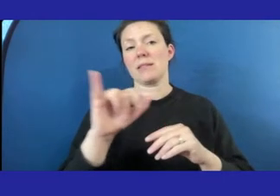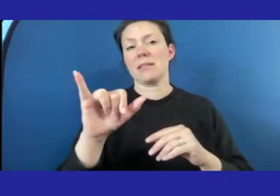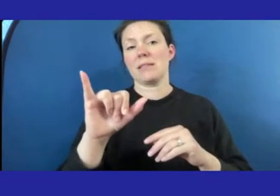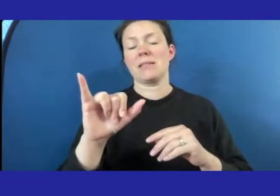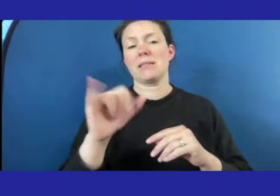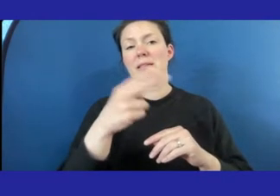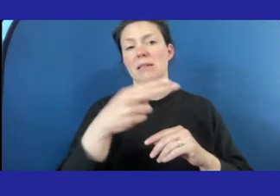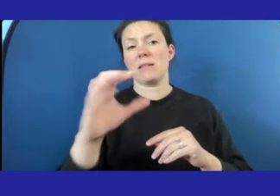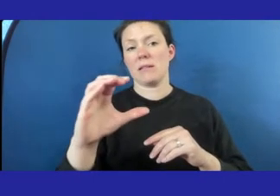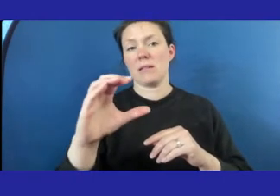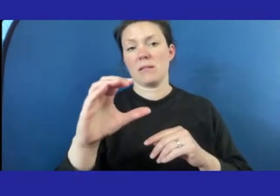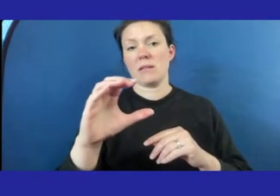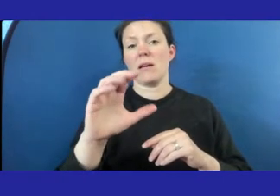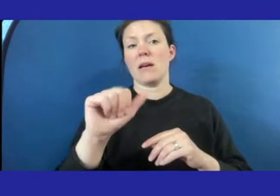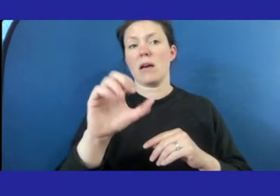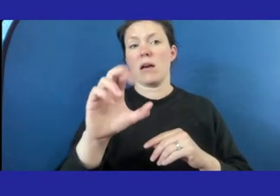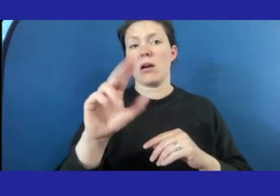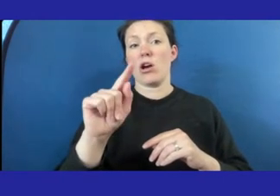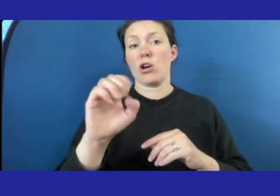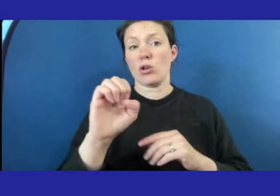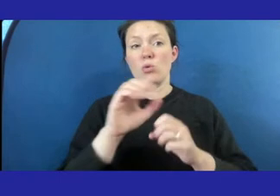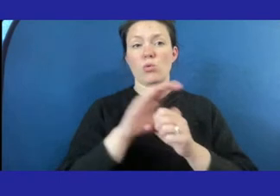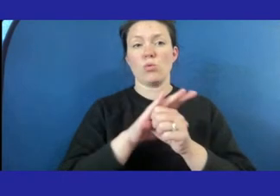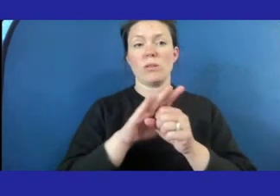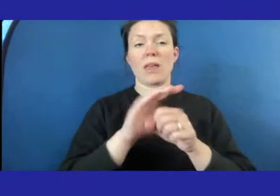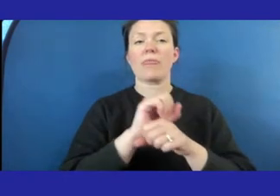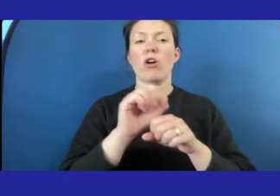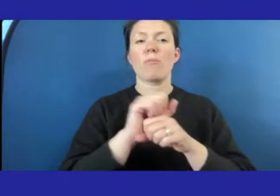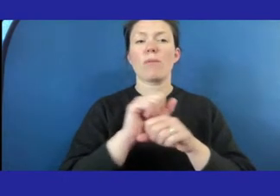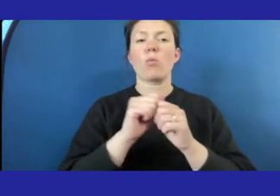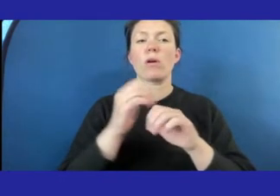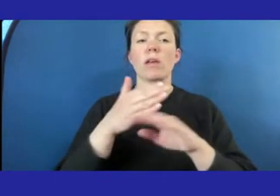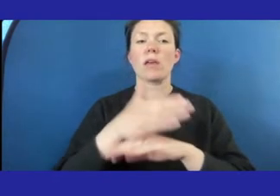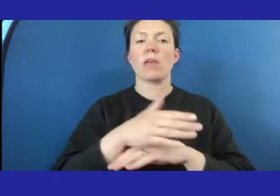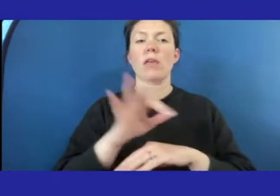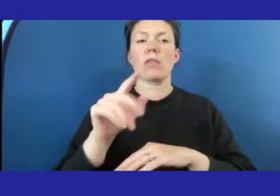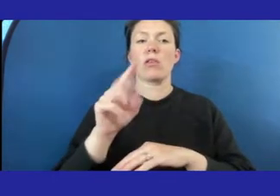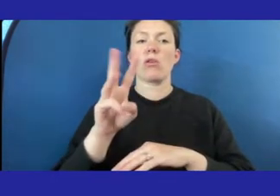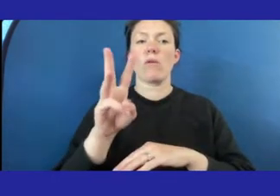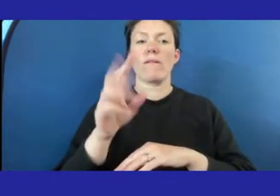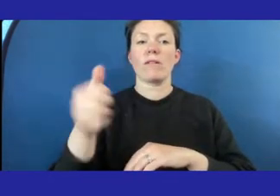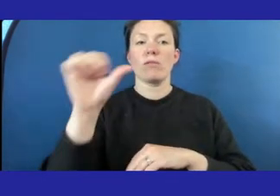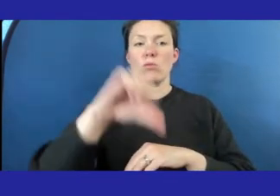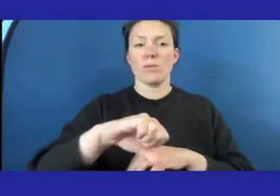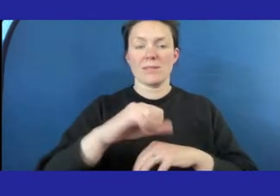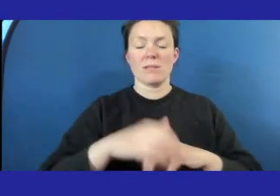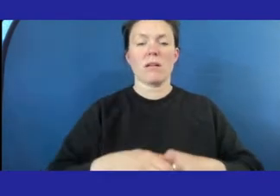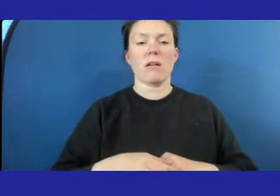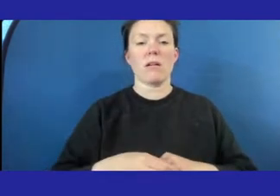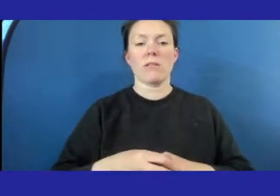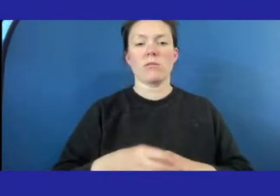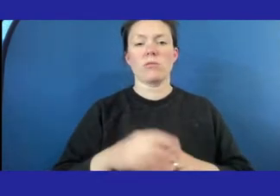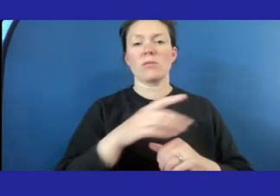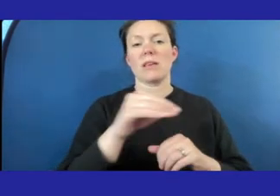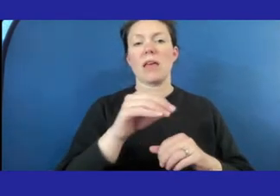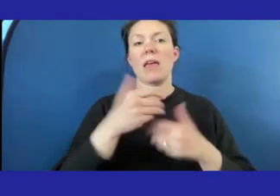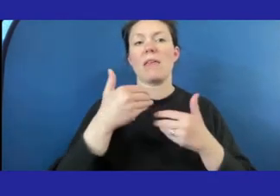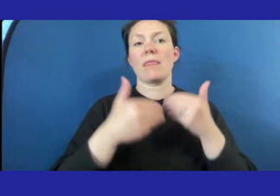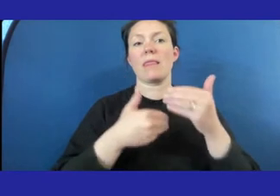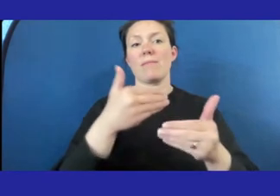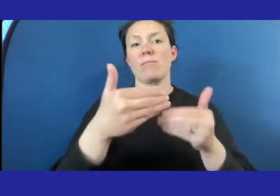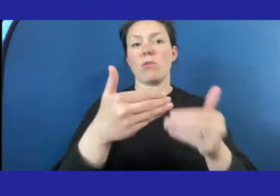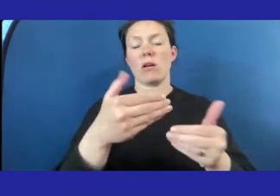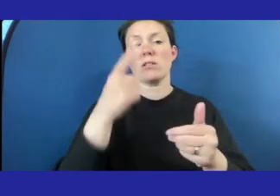sites. They will be working the overflow denials and as well as the process